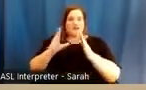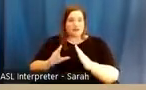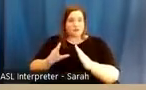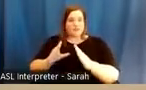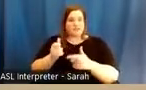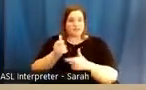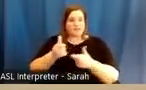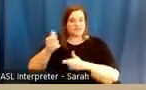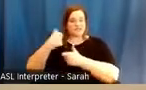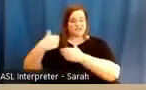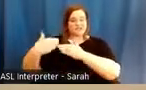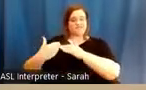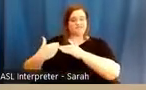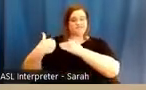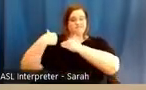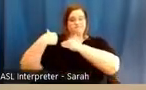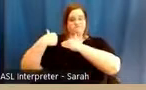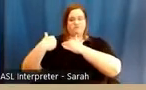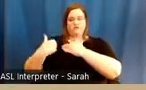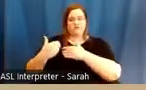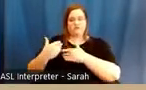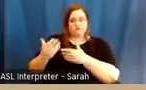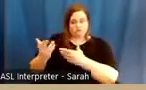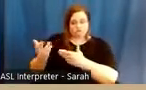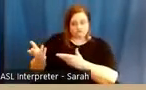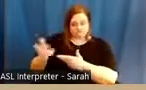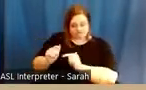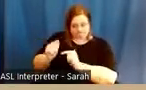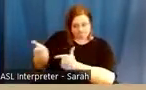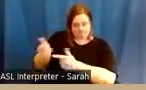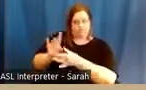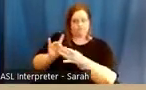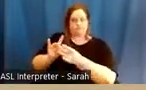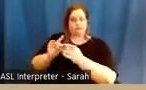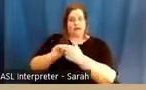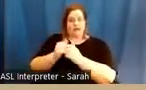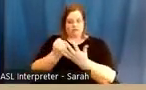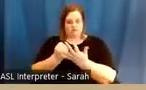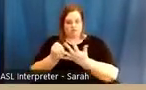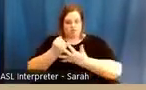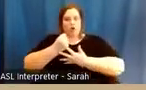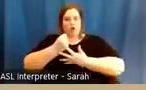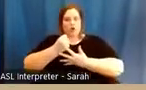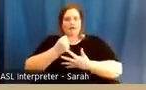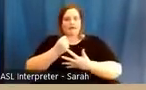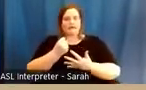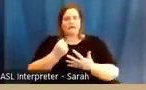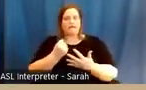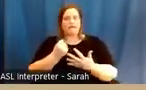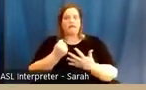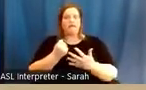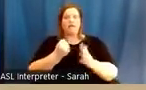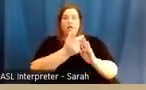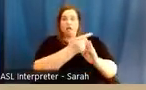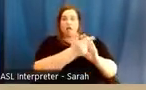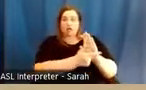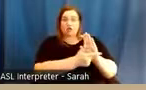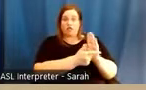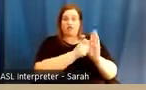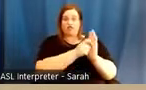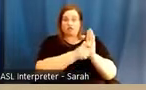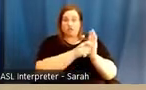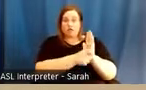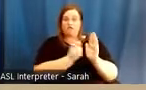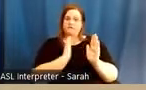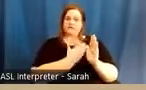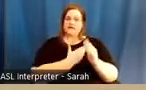how do we make sure that this is a priority for us moving forward, not only in legislation, which is our responsibility, but also